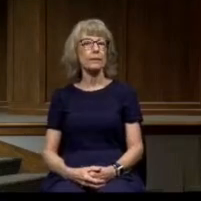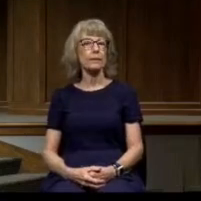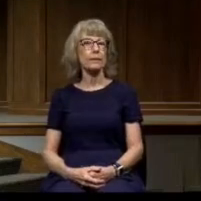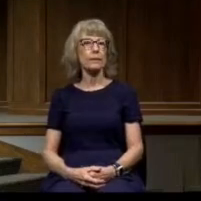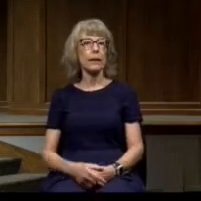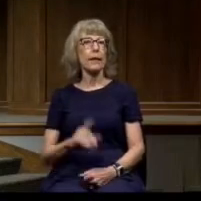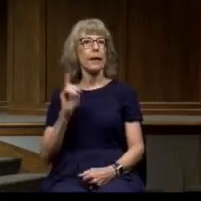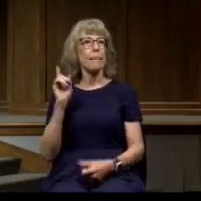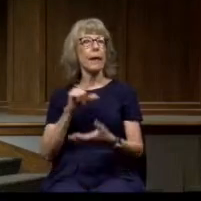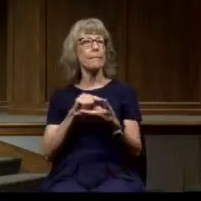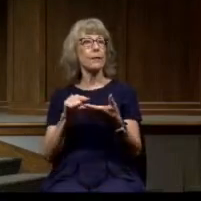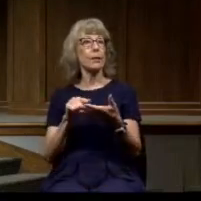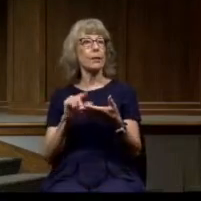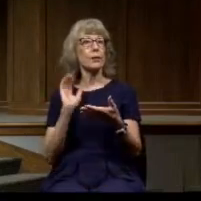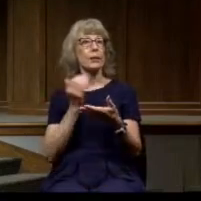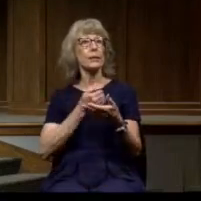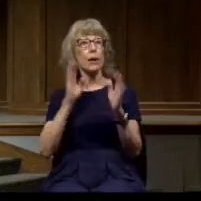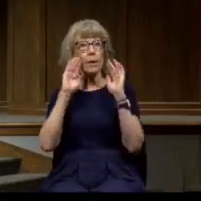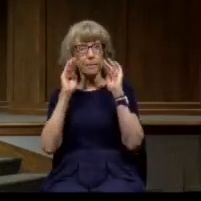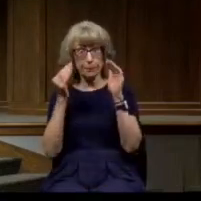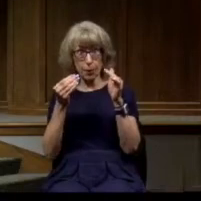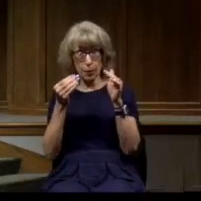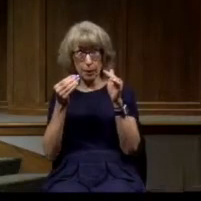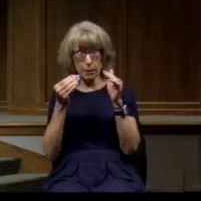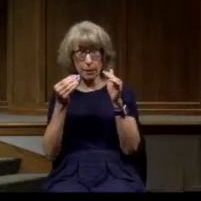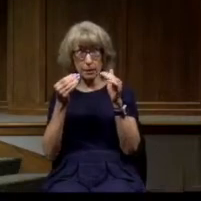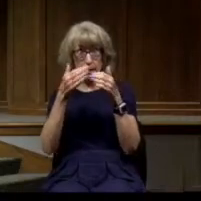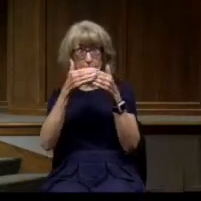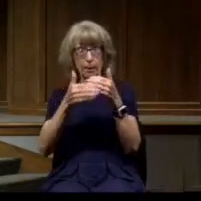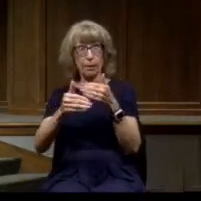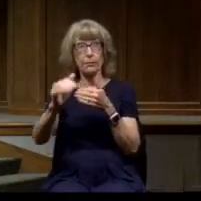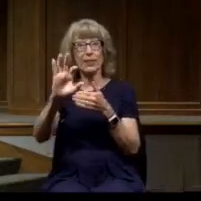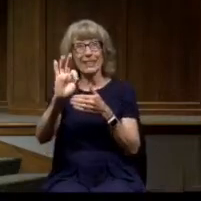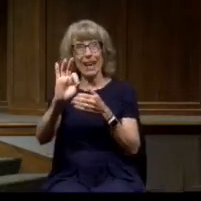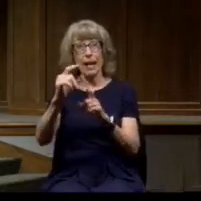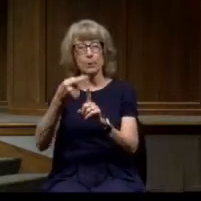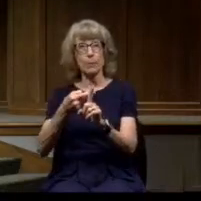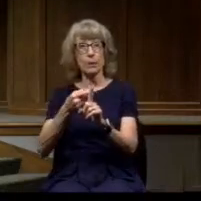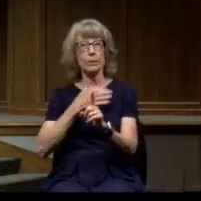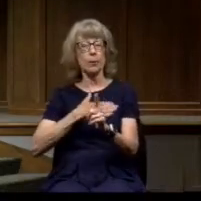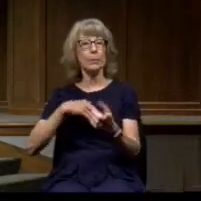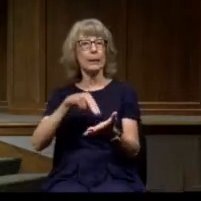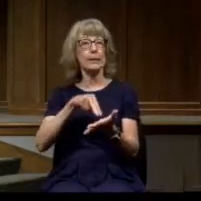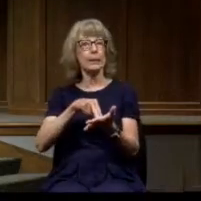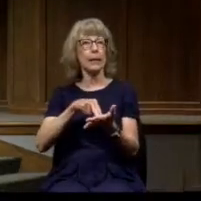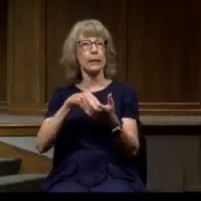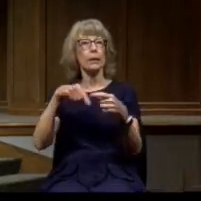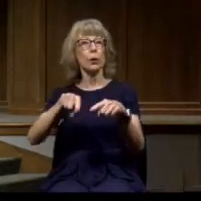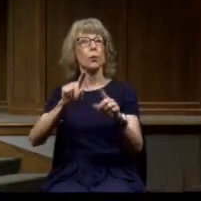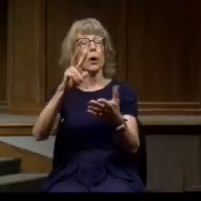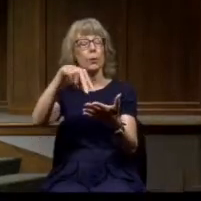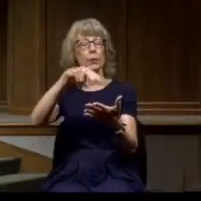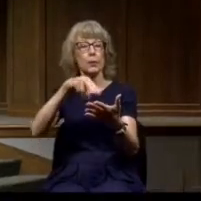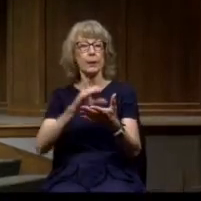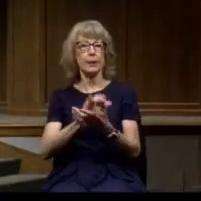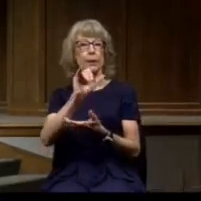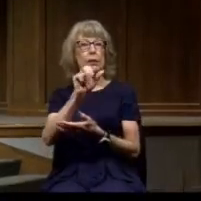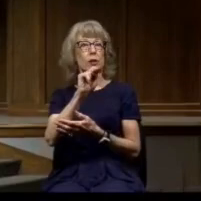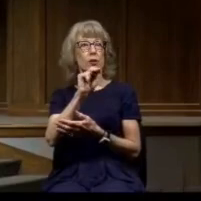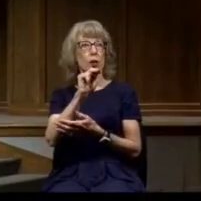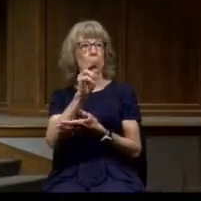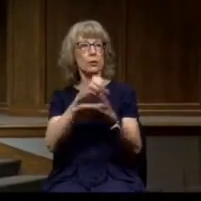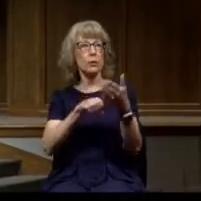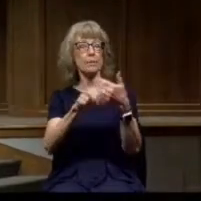of gravity for the next 9 months. So if you are willing and able, would you stand for a reading from God's word? This is John